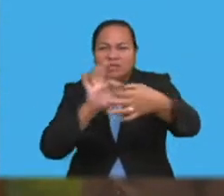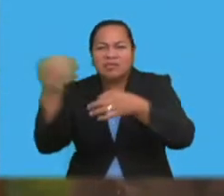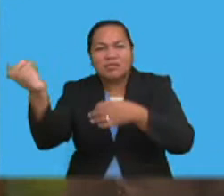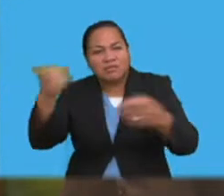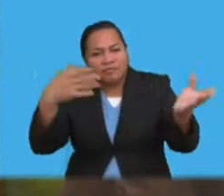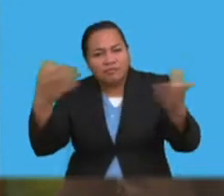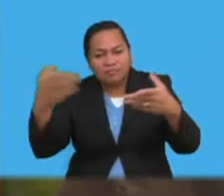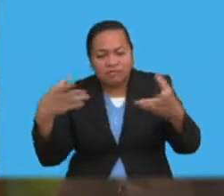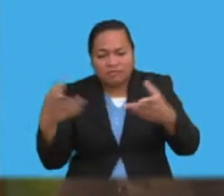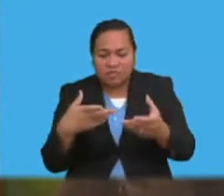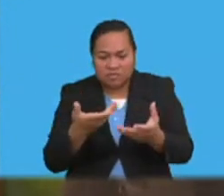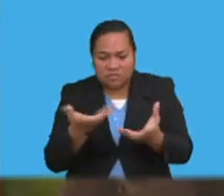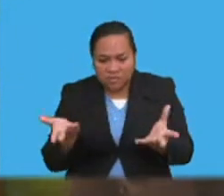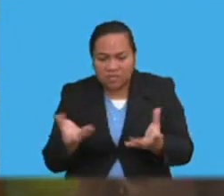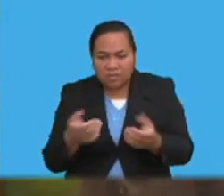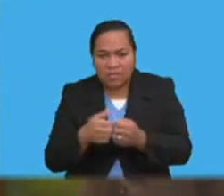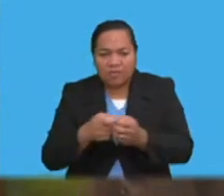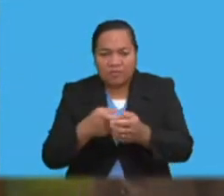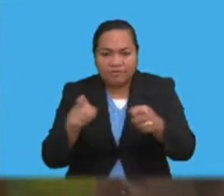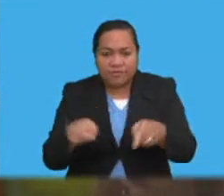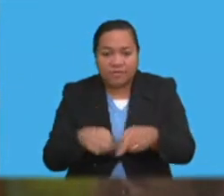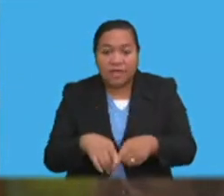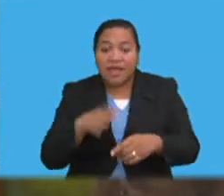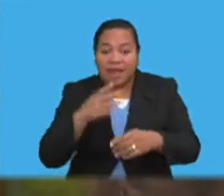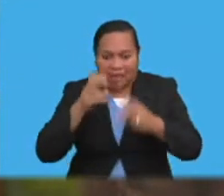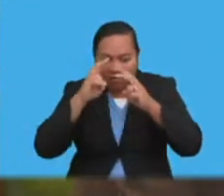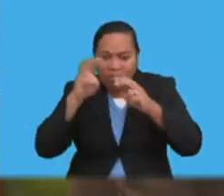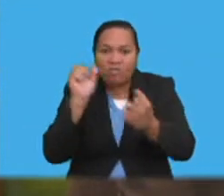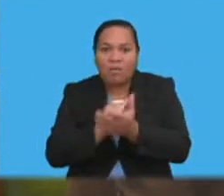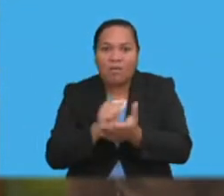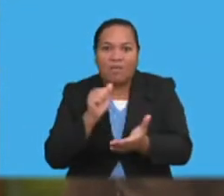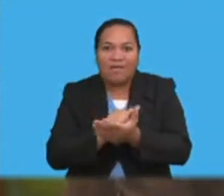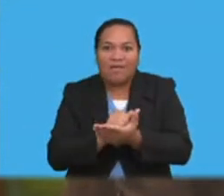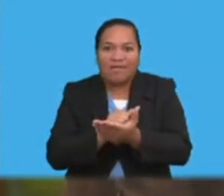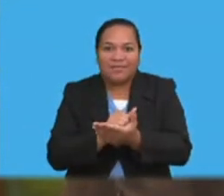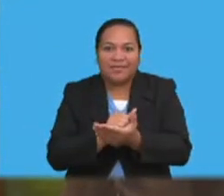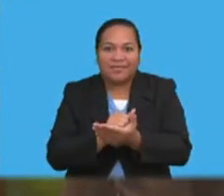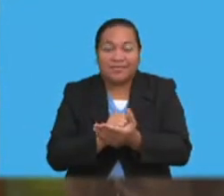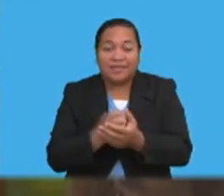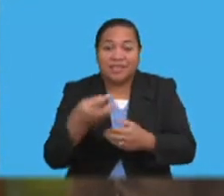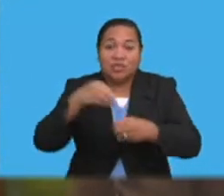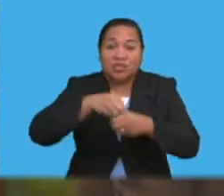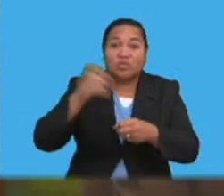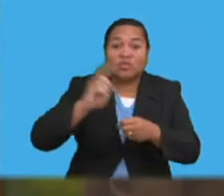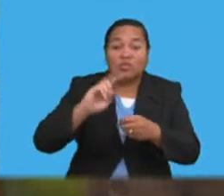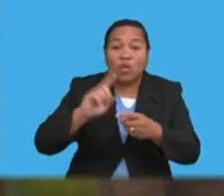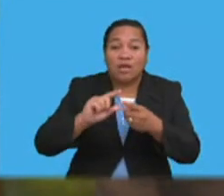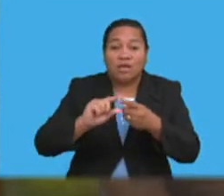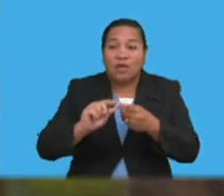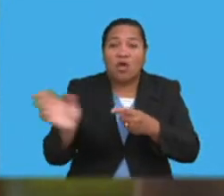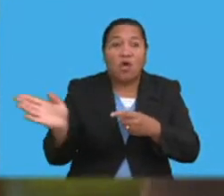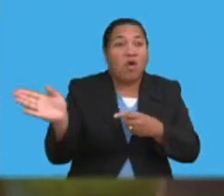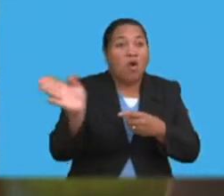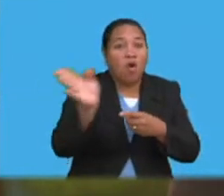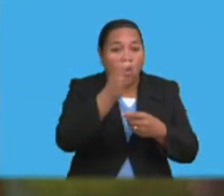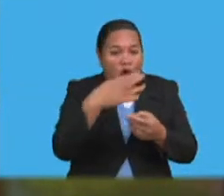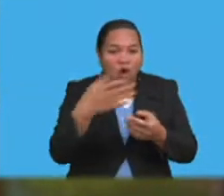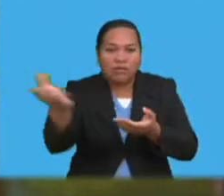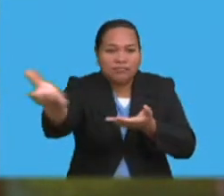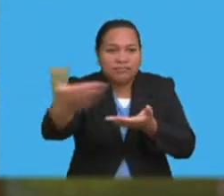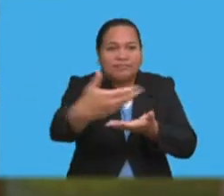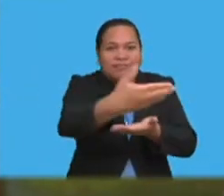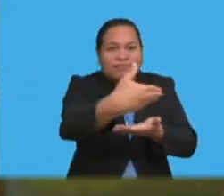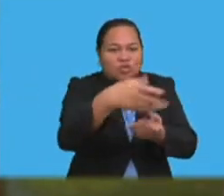completed. Then you actually have the investigation proper, which includes the collation of all ship documents and all